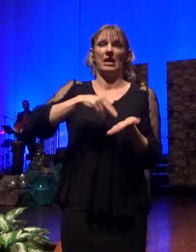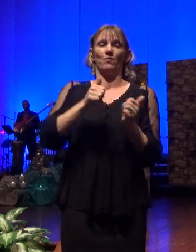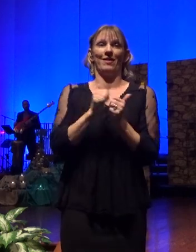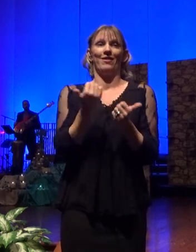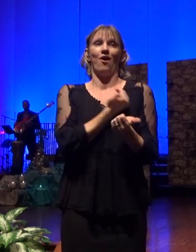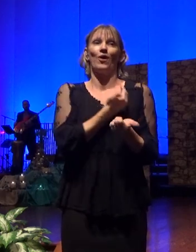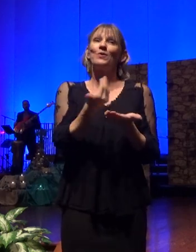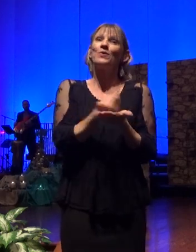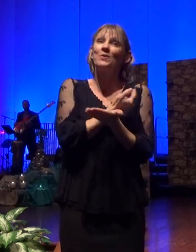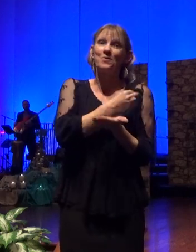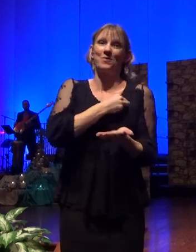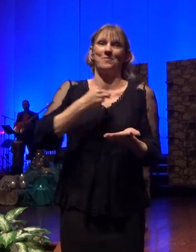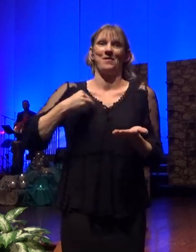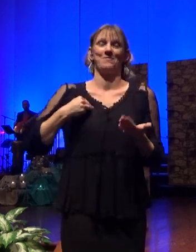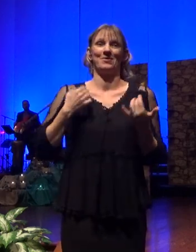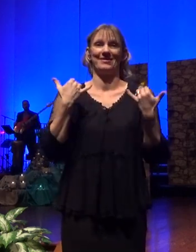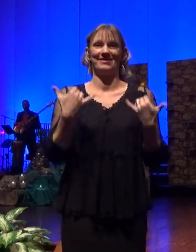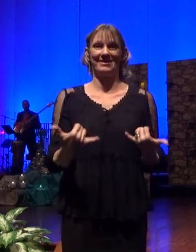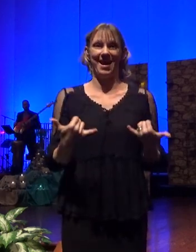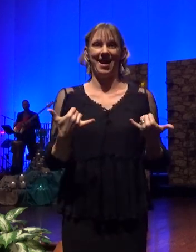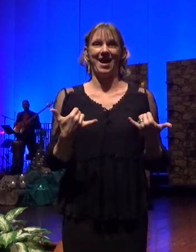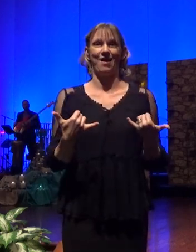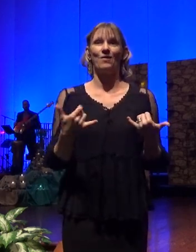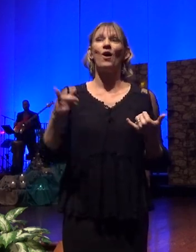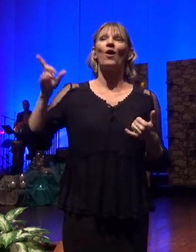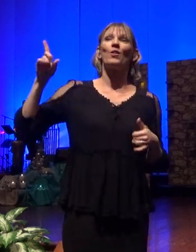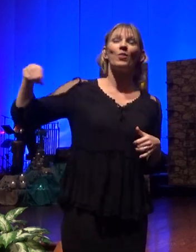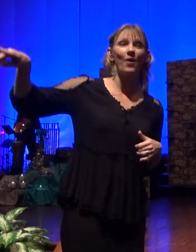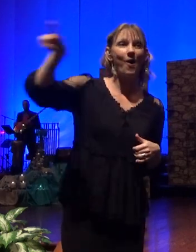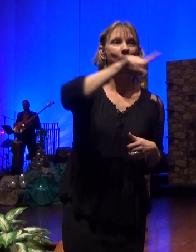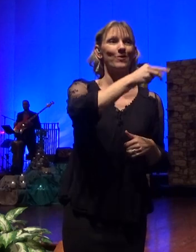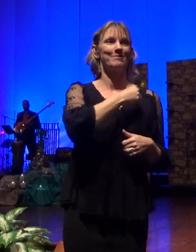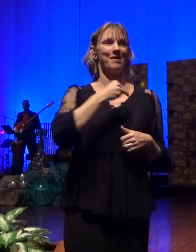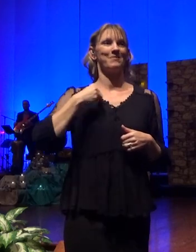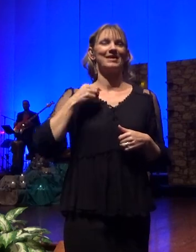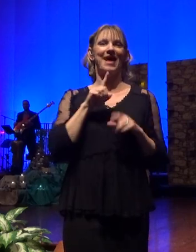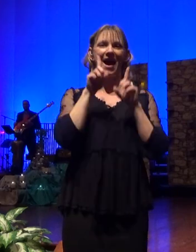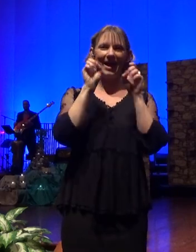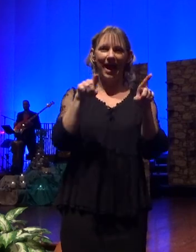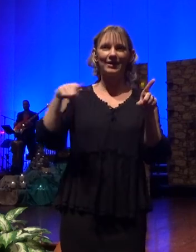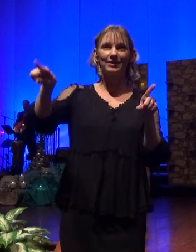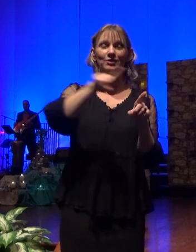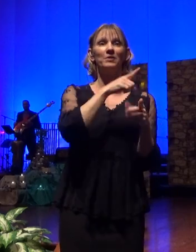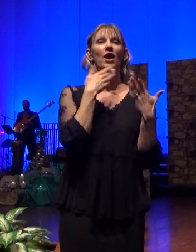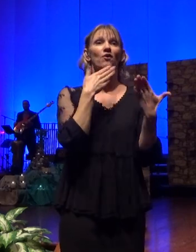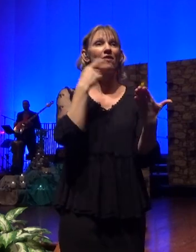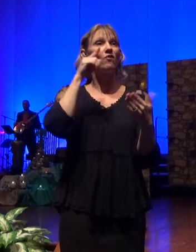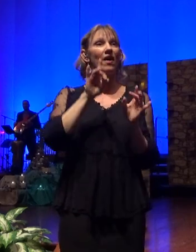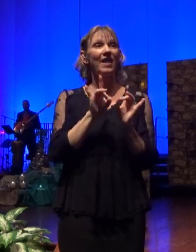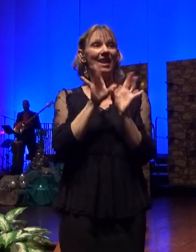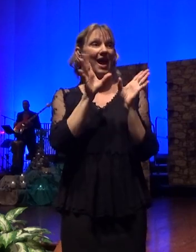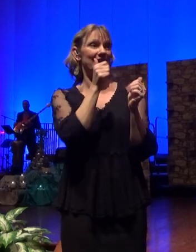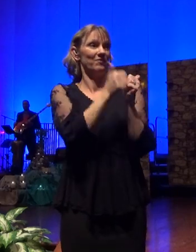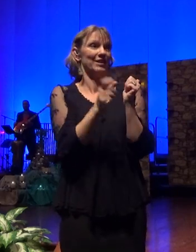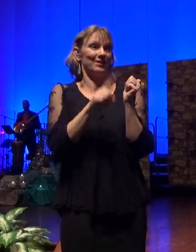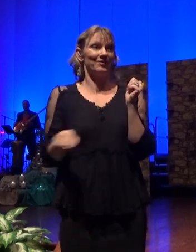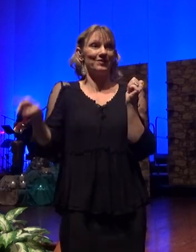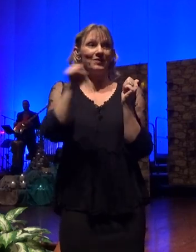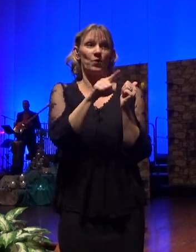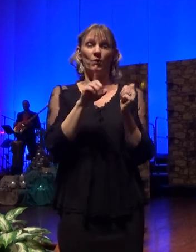now? And those members, I ask you, in gratitude for the light of each one,